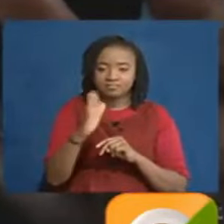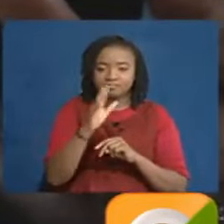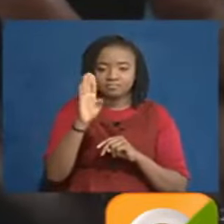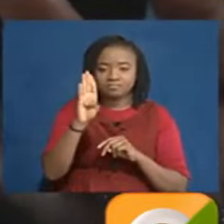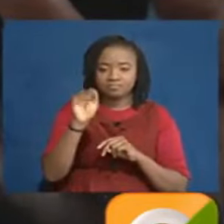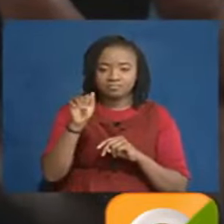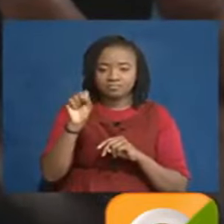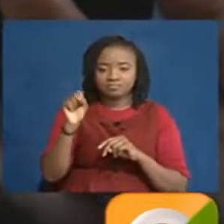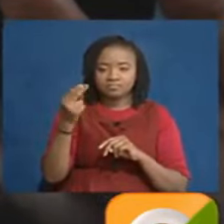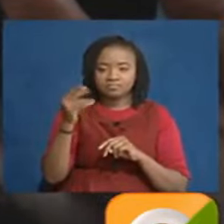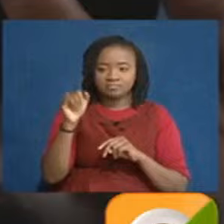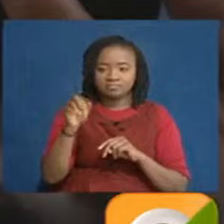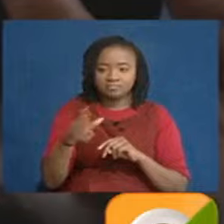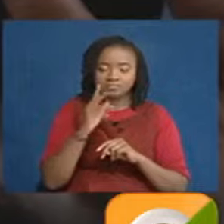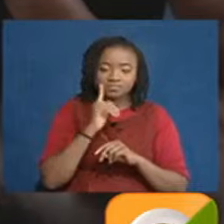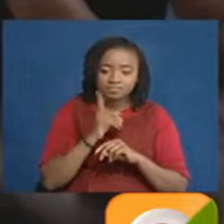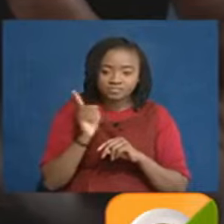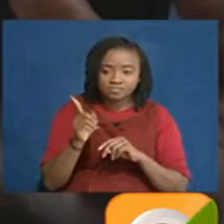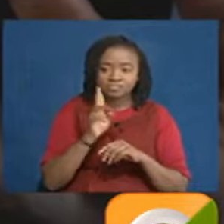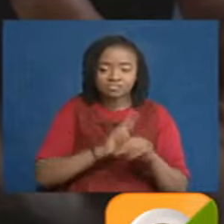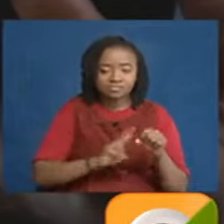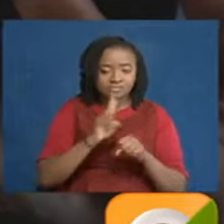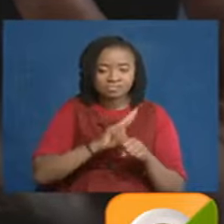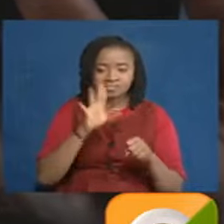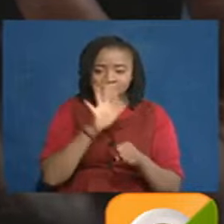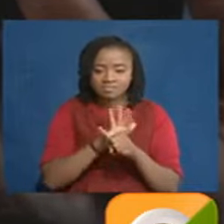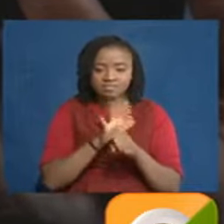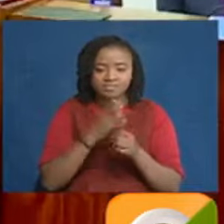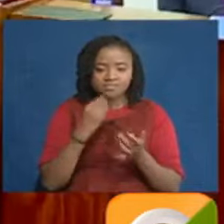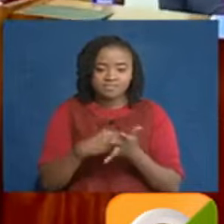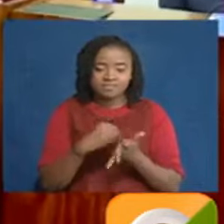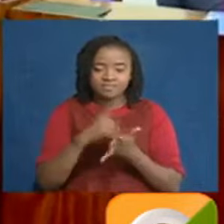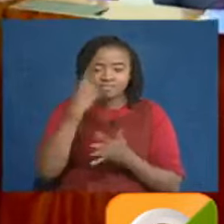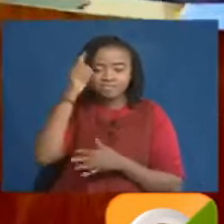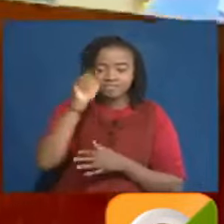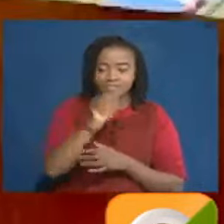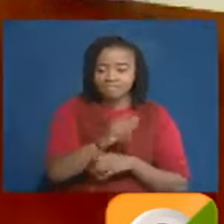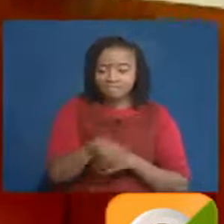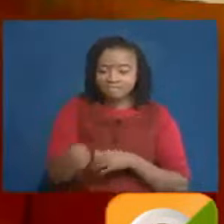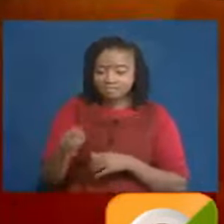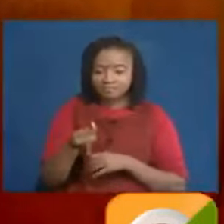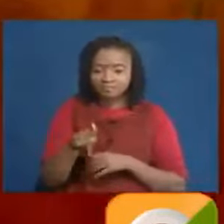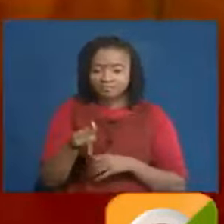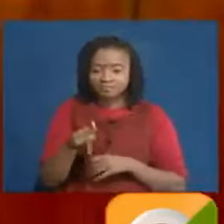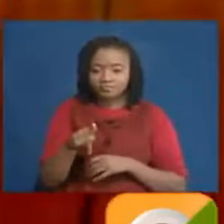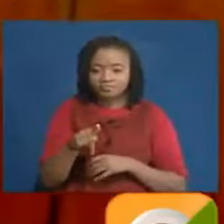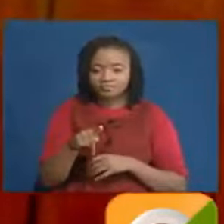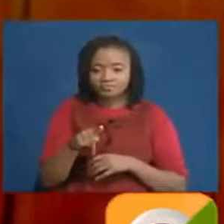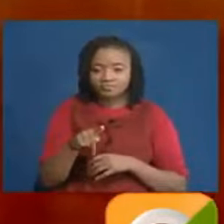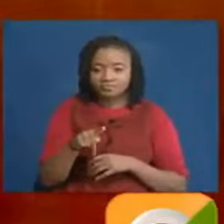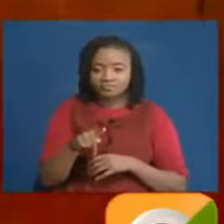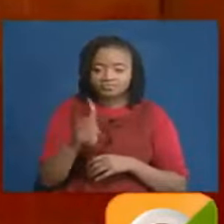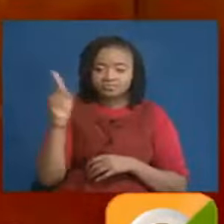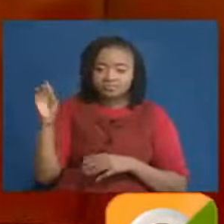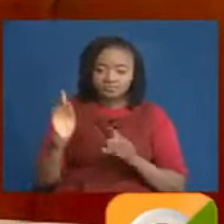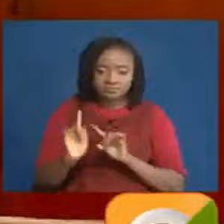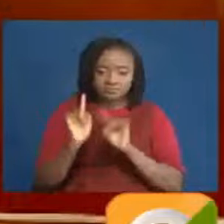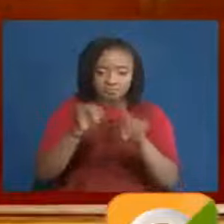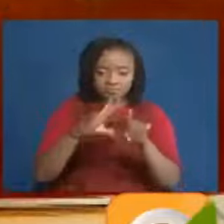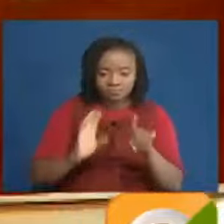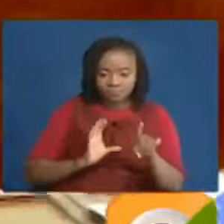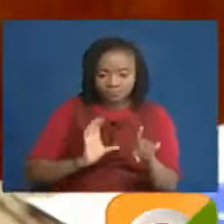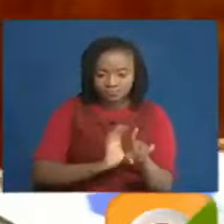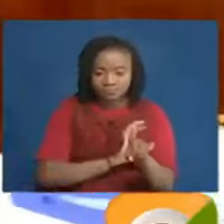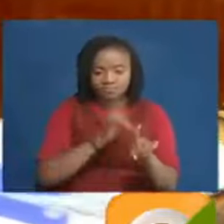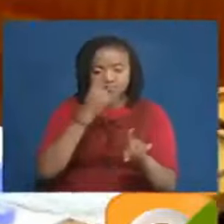a considerable amount of money for a digital platform app. The PS, who appeared before the National Assembly Sports and Culture Committee on